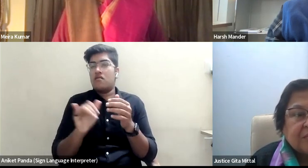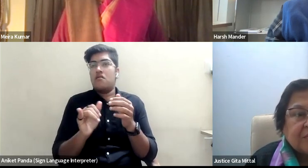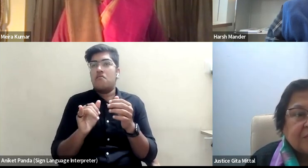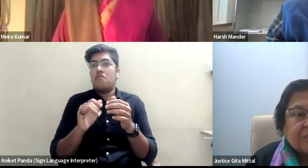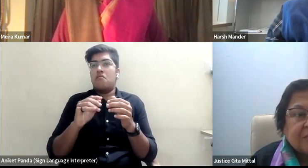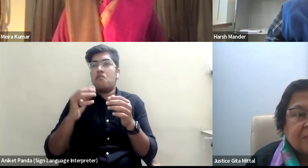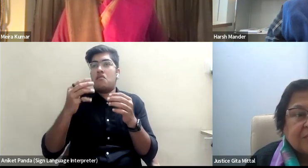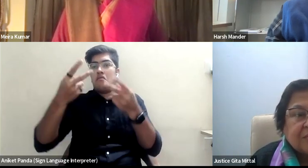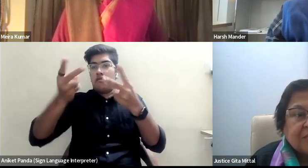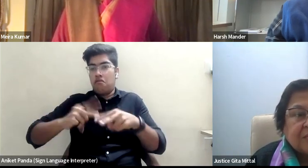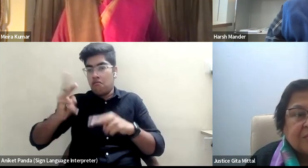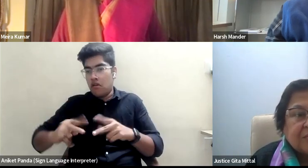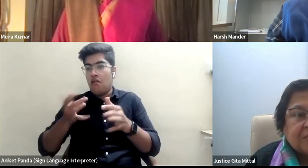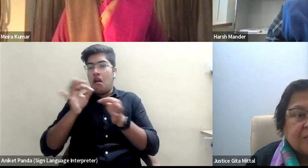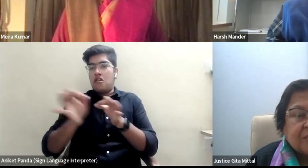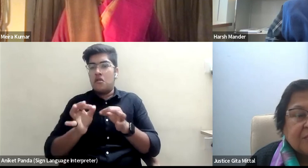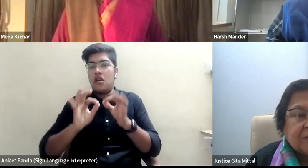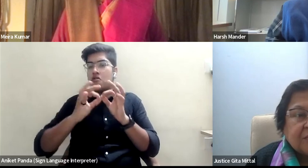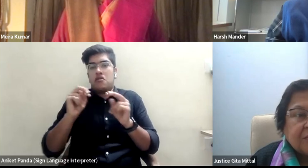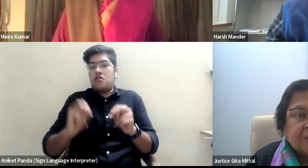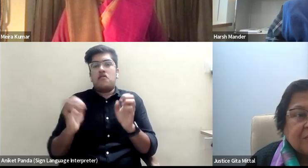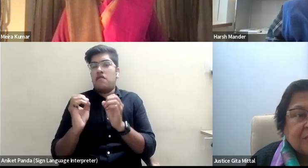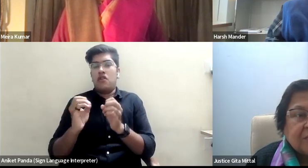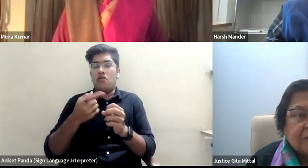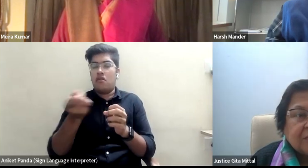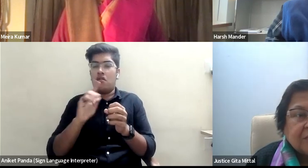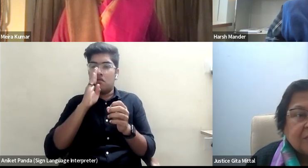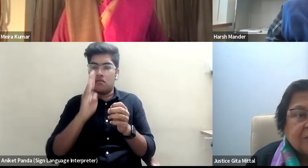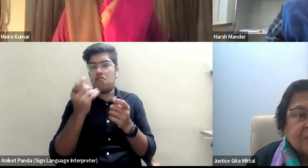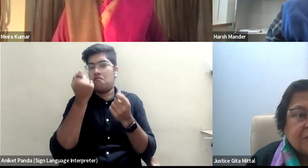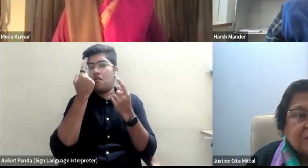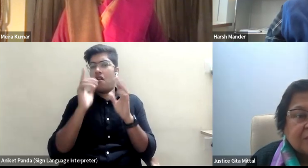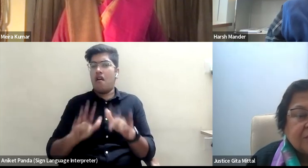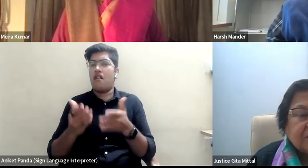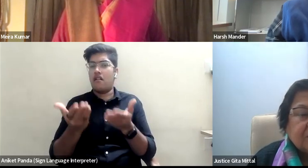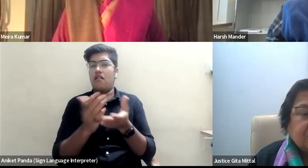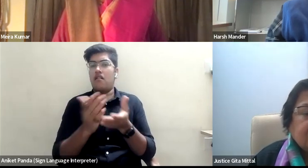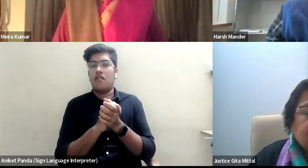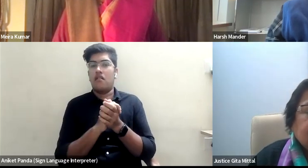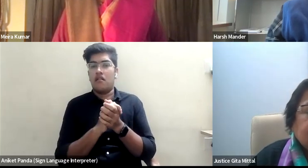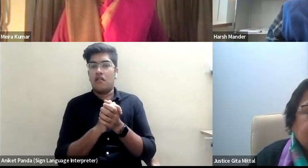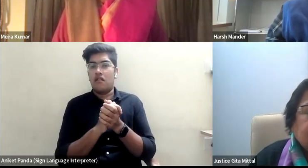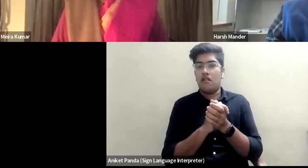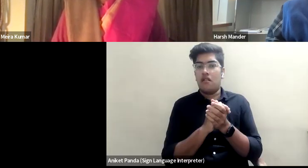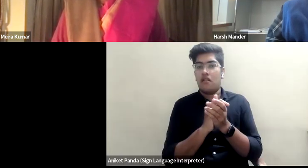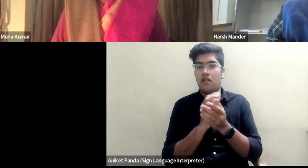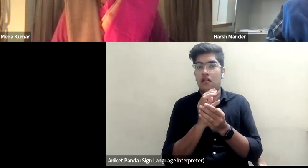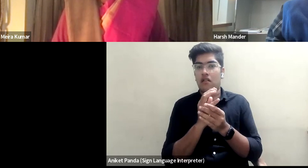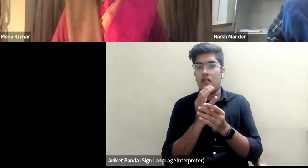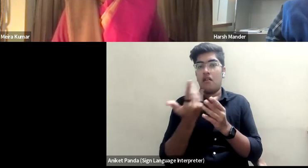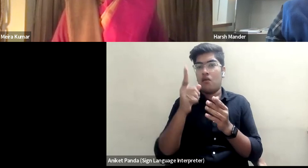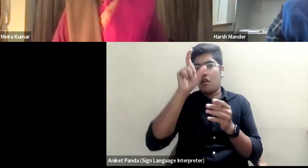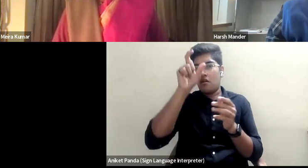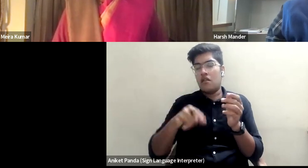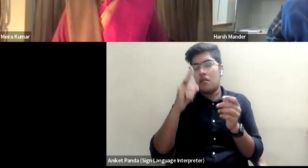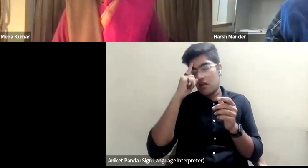interpretation. So I would say that the vocabulary of the Constitution, one must remember